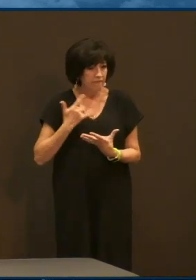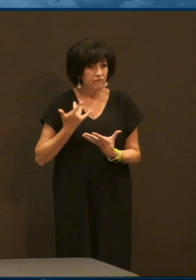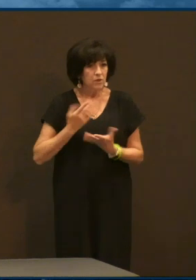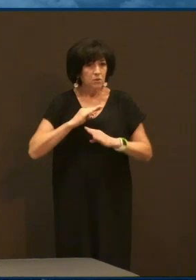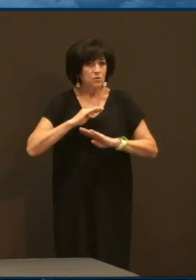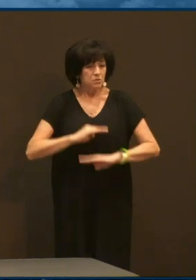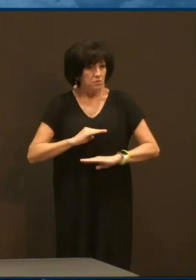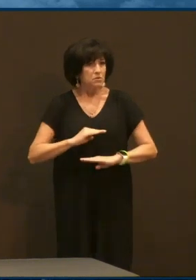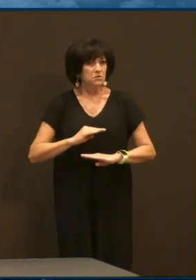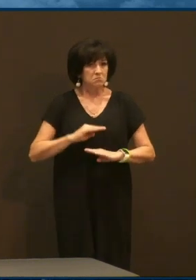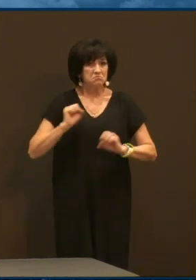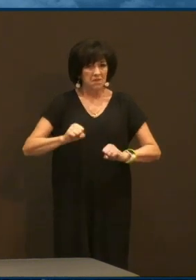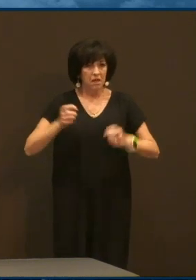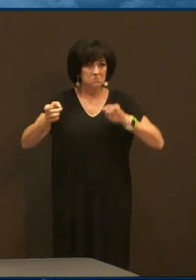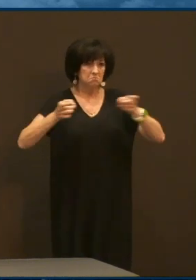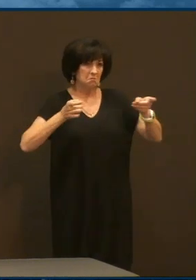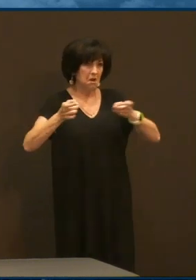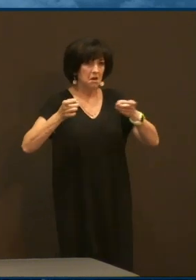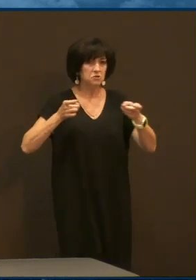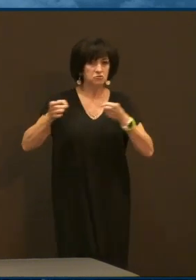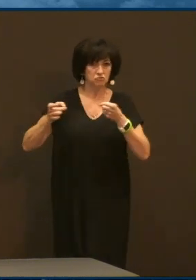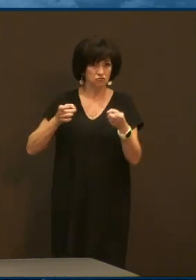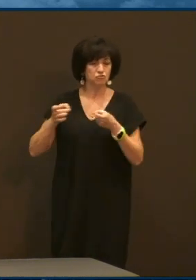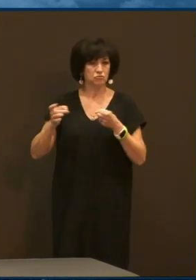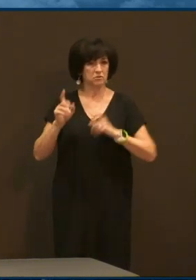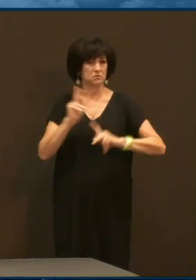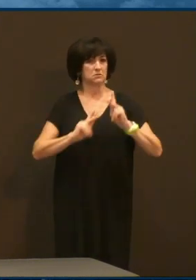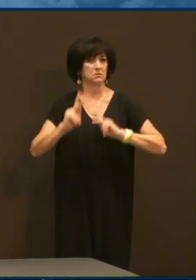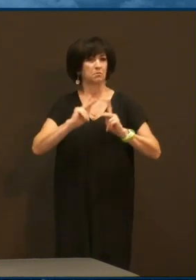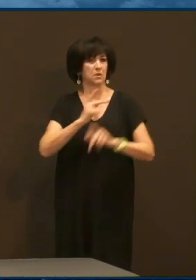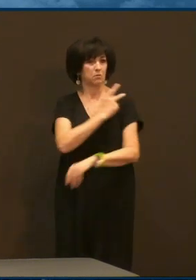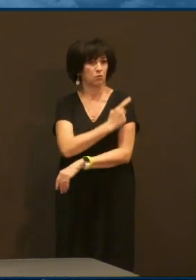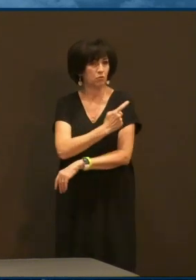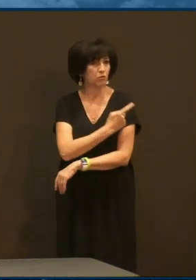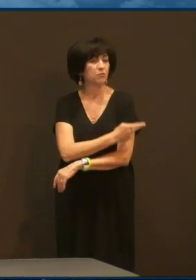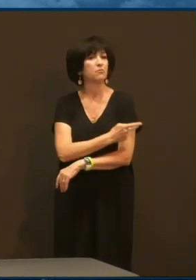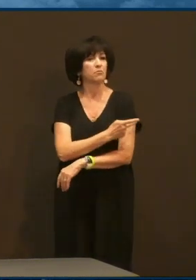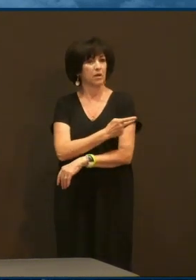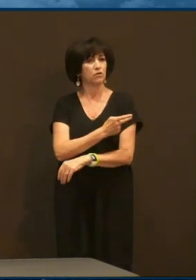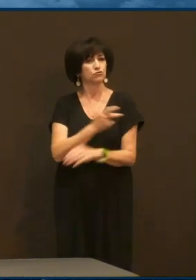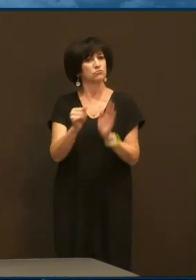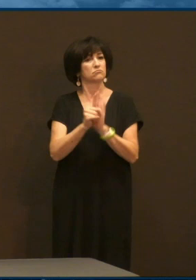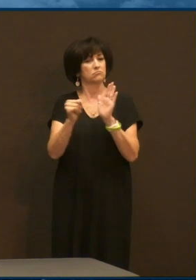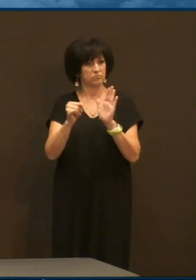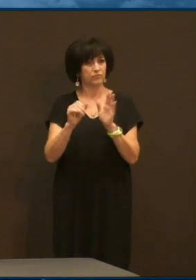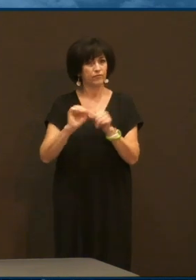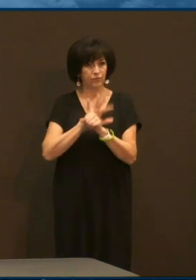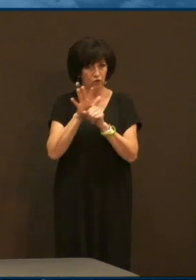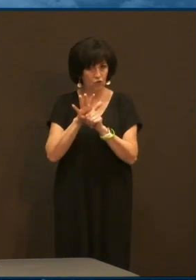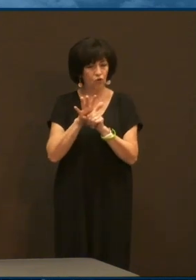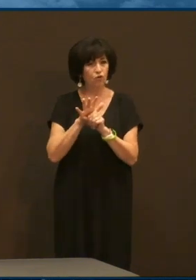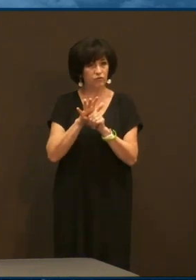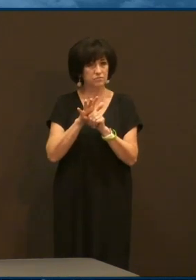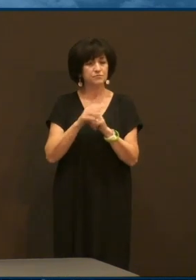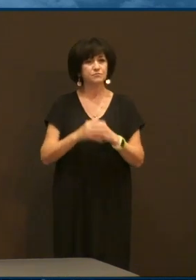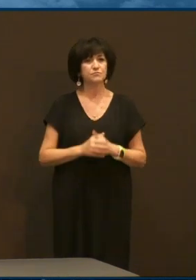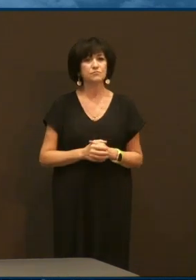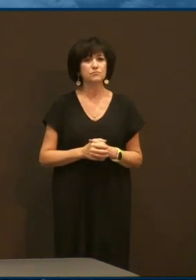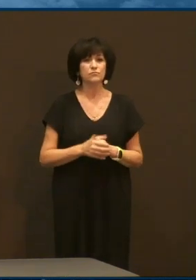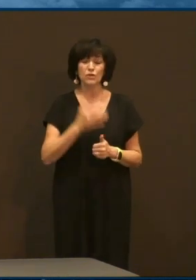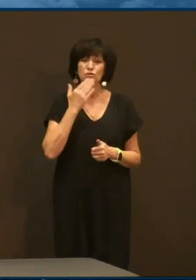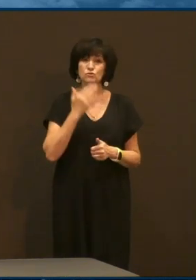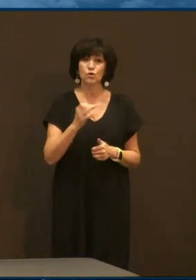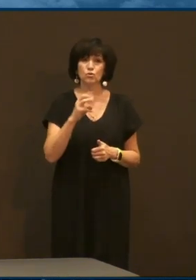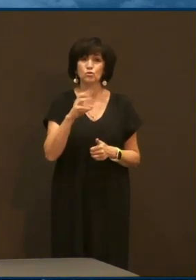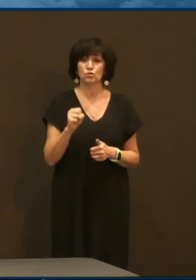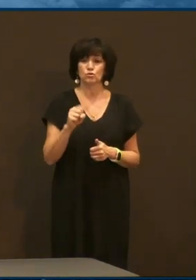as well with Bay Health, which has hospitals in Dover and in Milford. And so good news